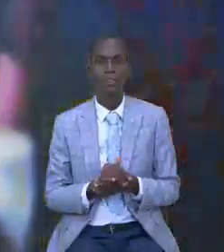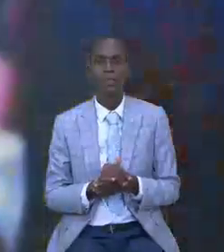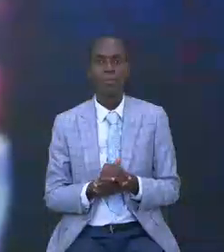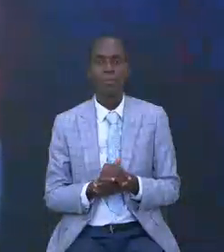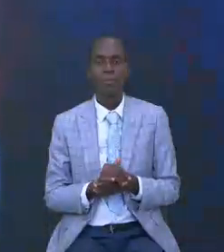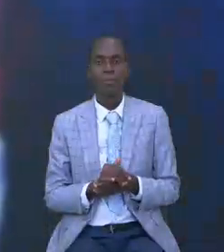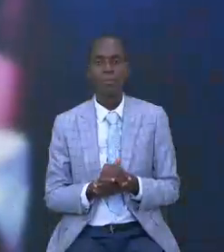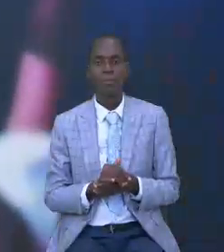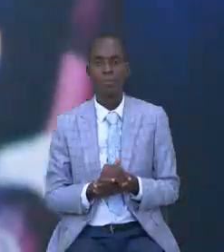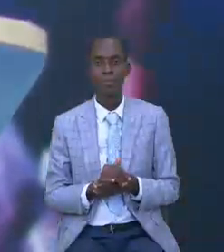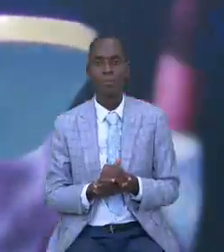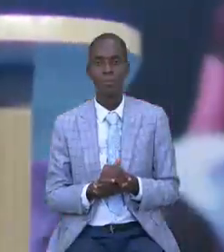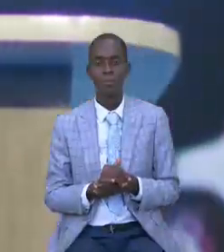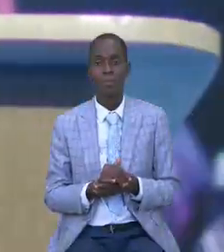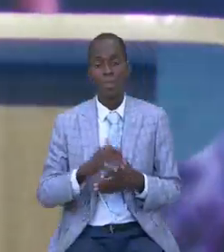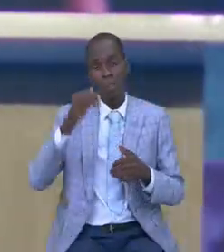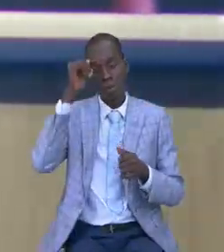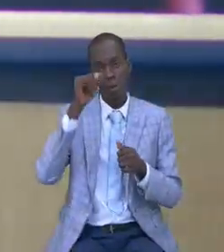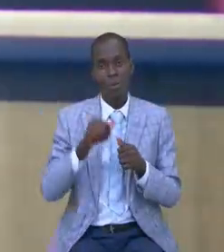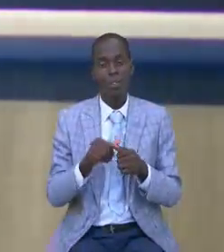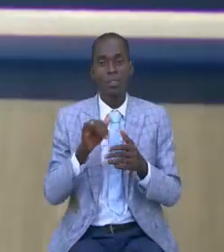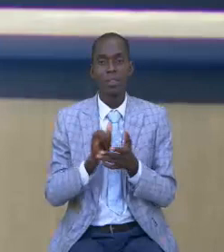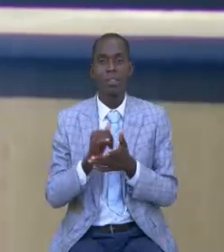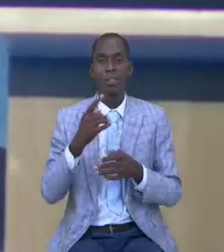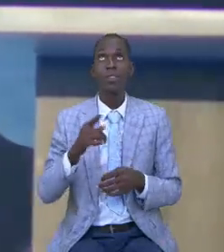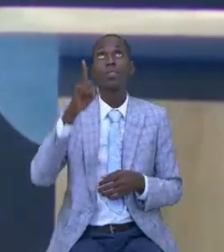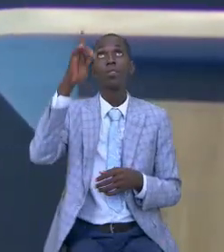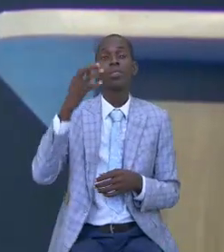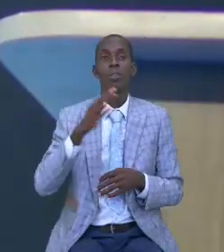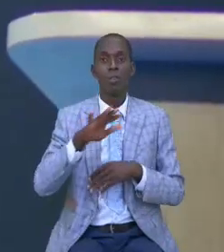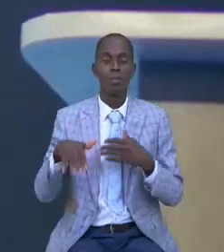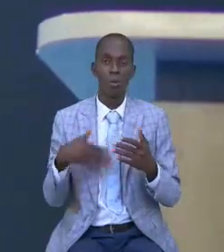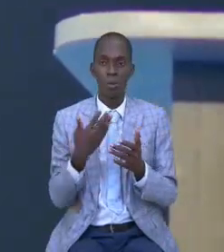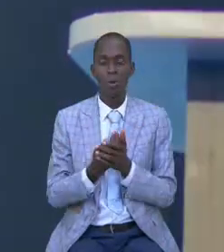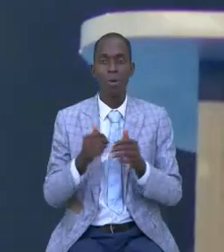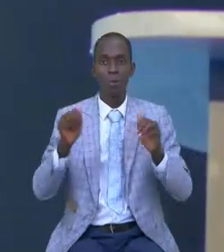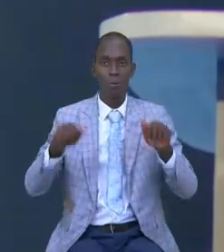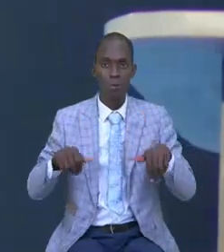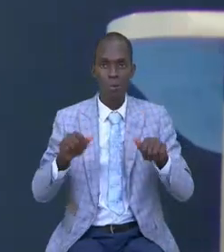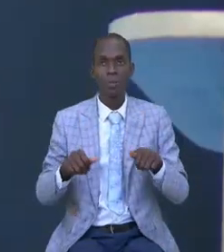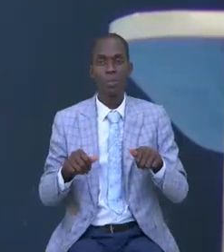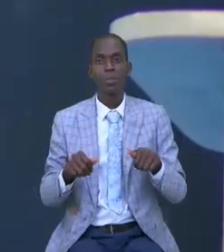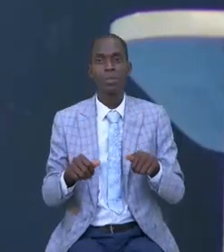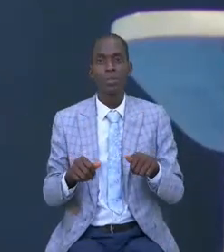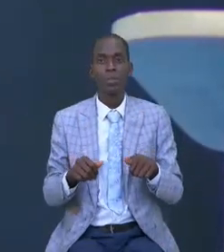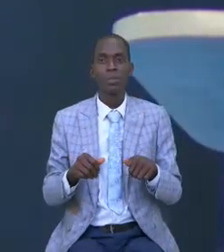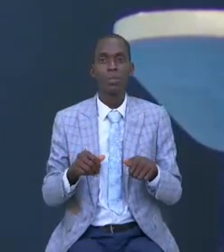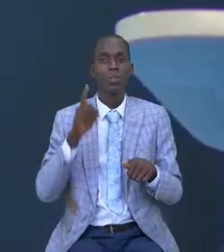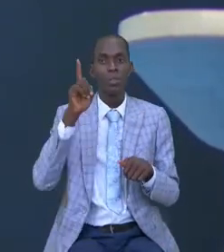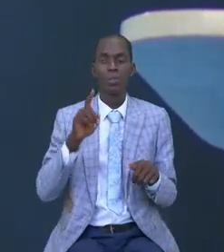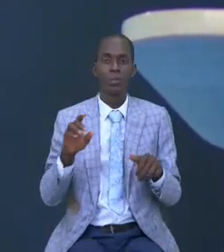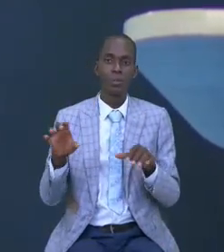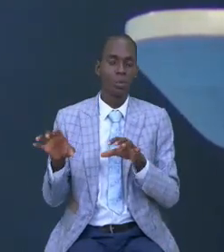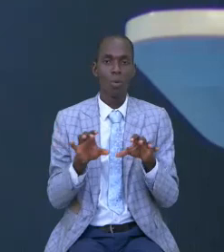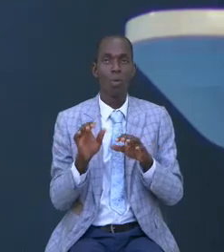Remember that the God of all possibilities, he does wonders without